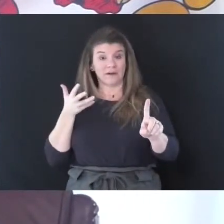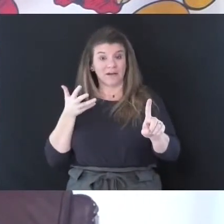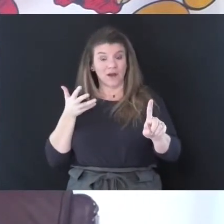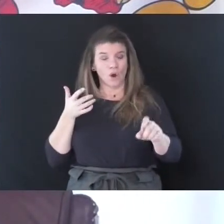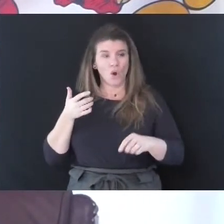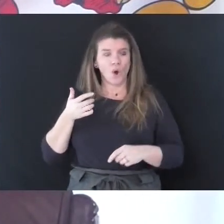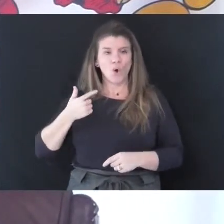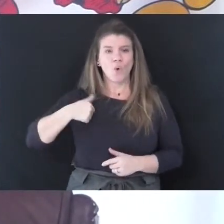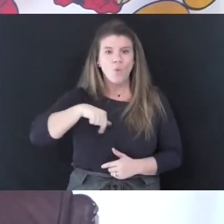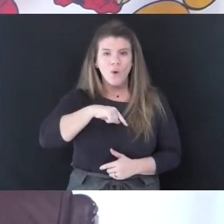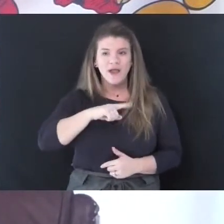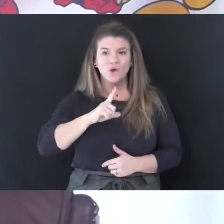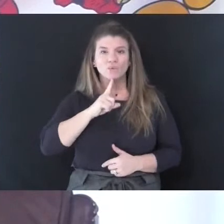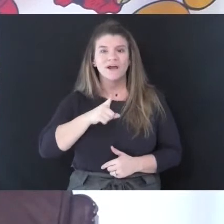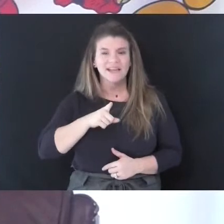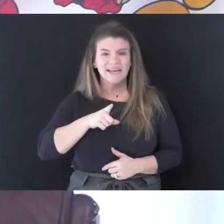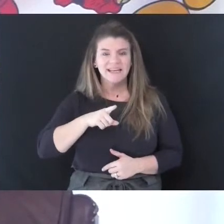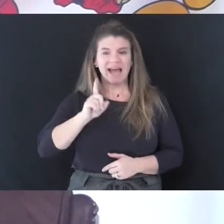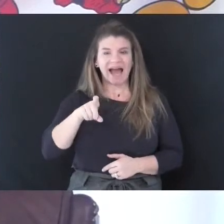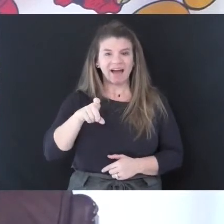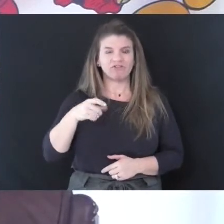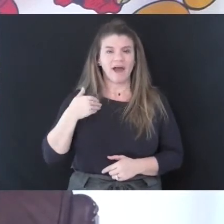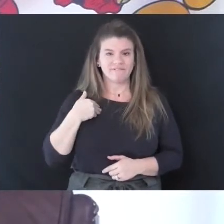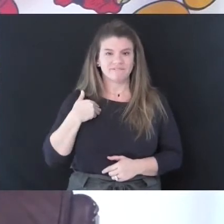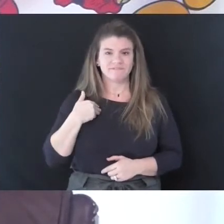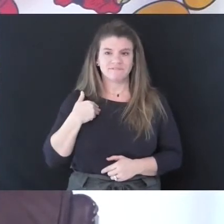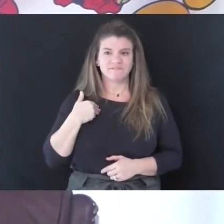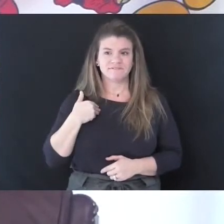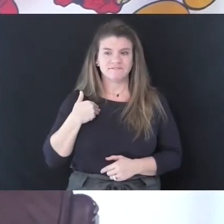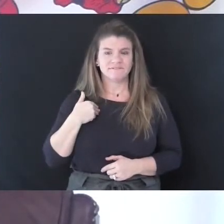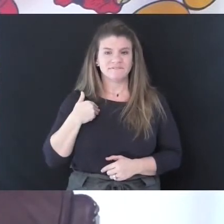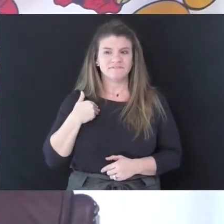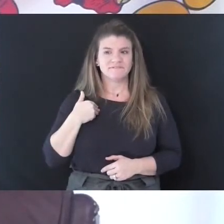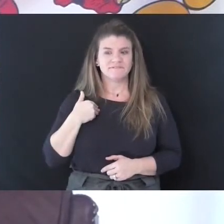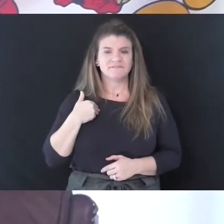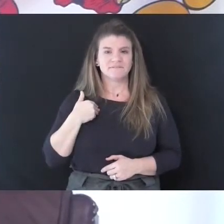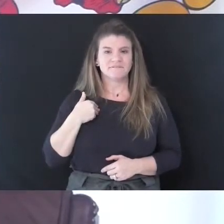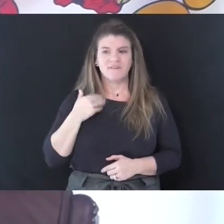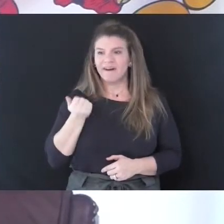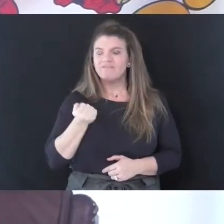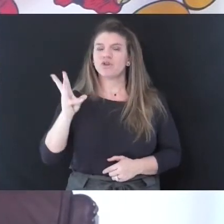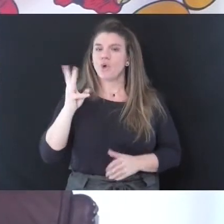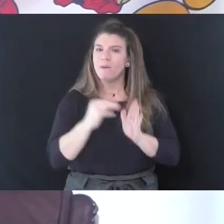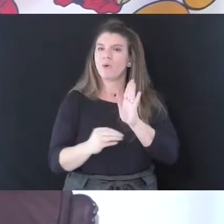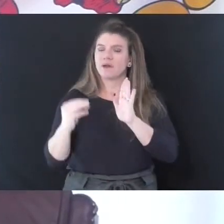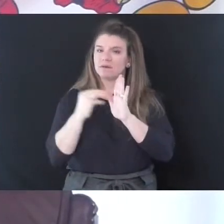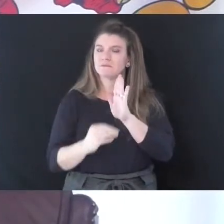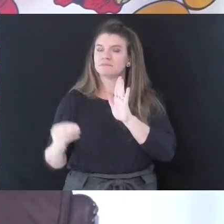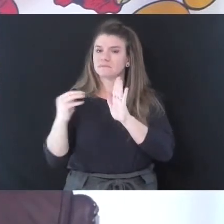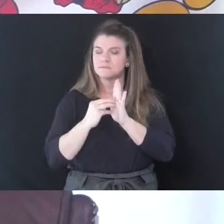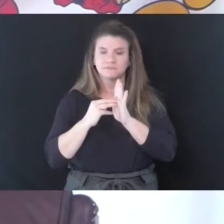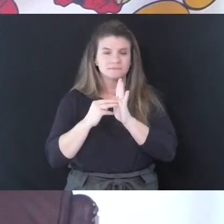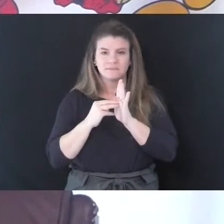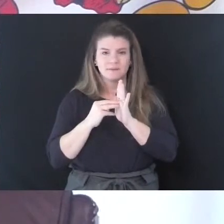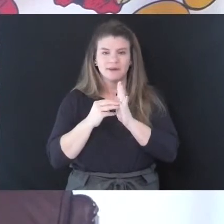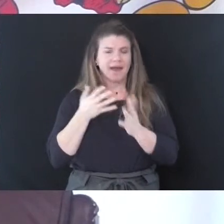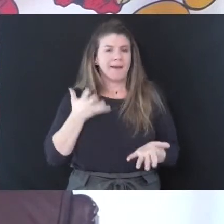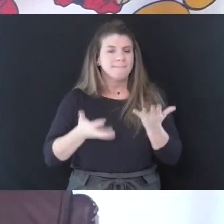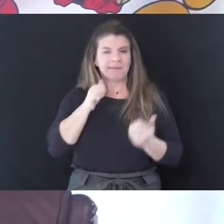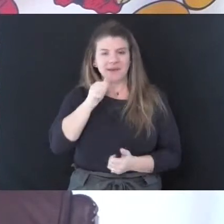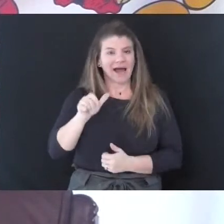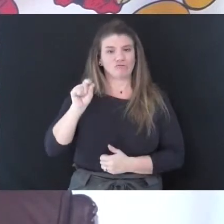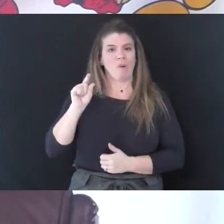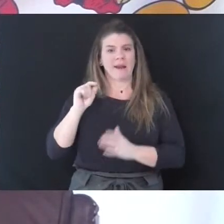we really have got to have a few million. It may not be 20